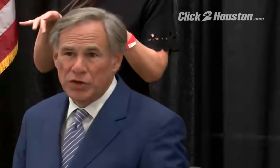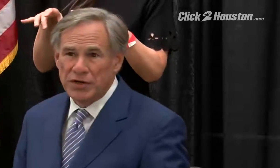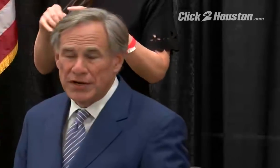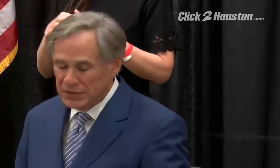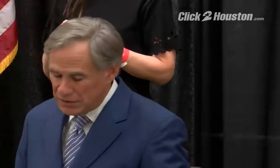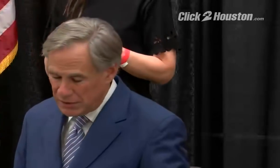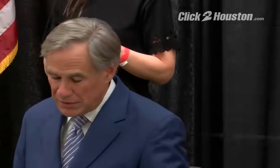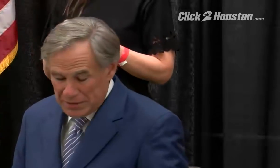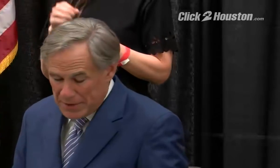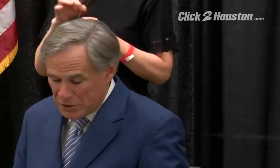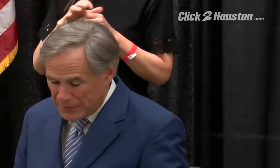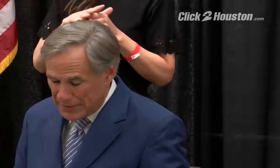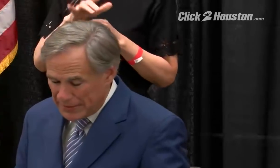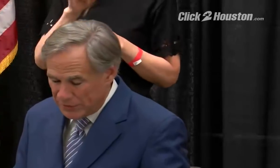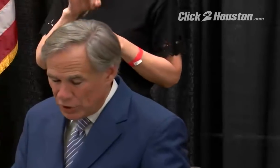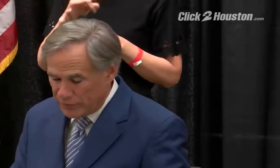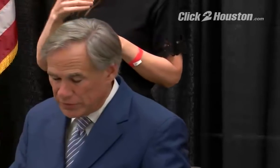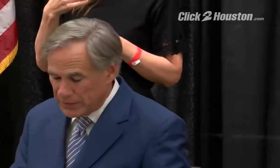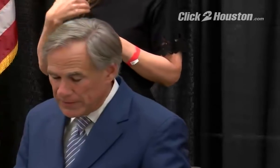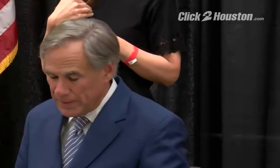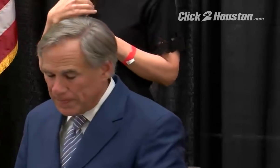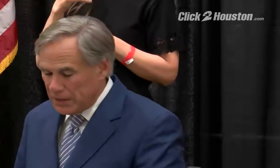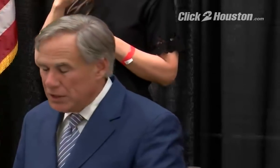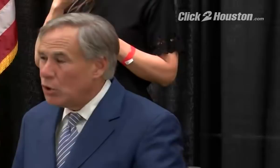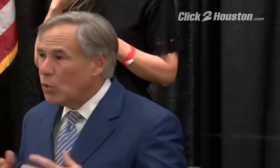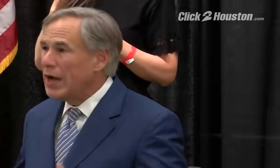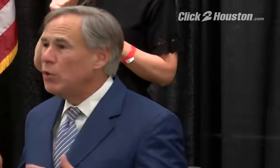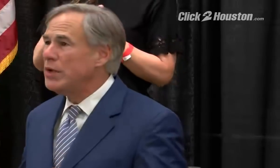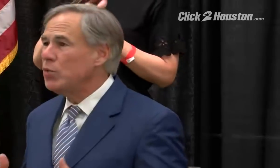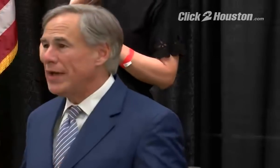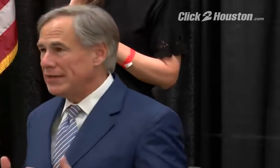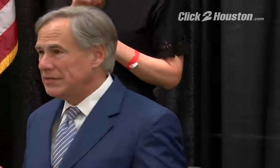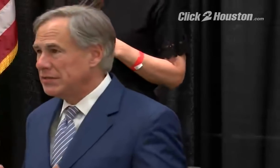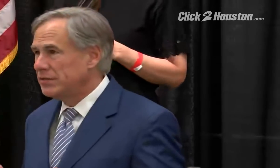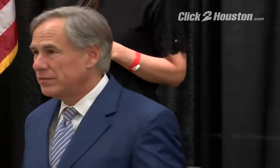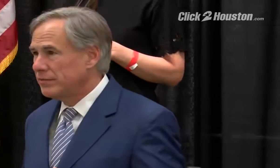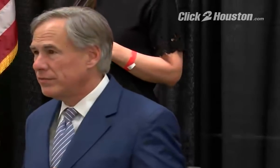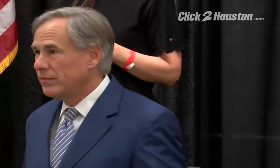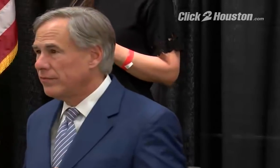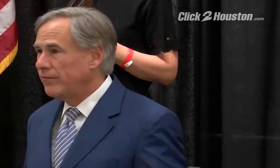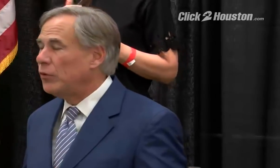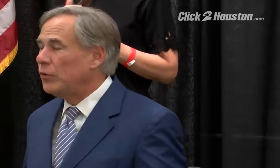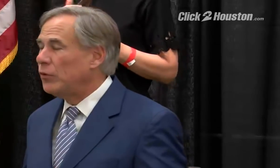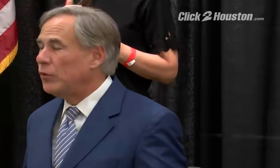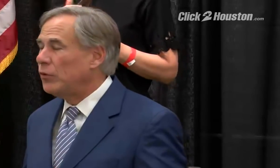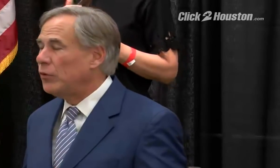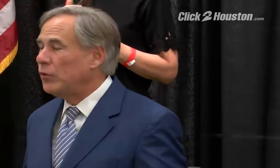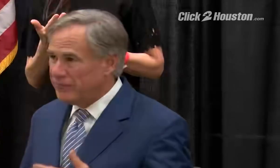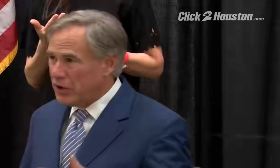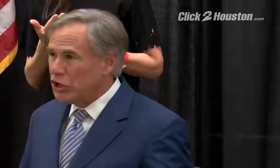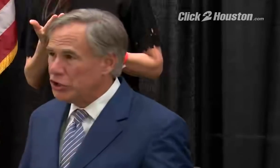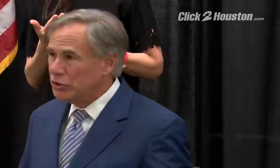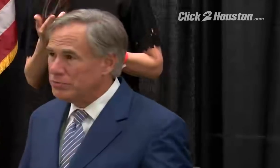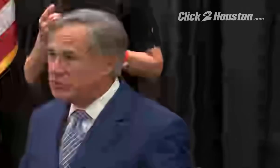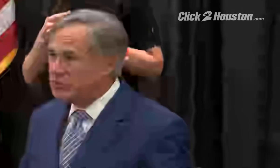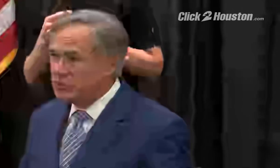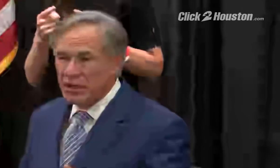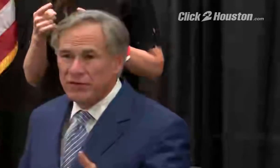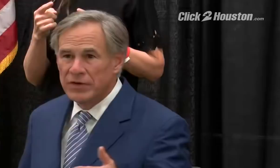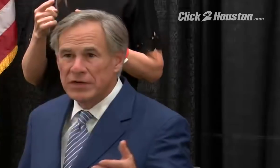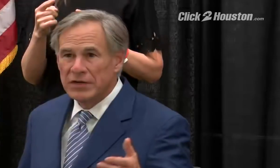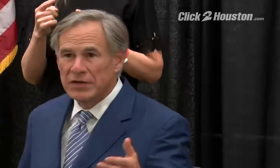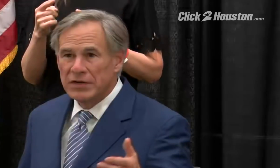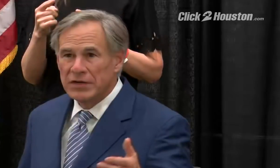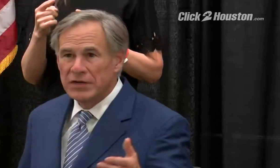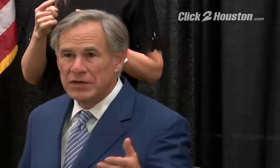learn whether or not they may or may not have COVID. While we wait for increased volumes